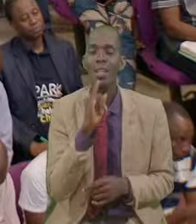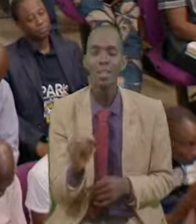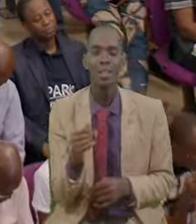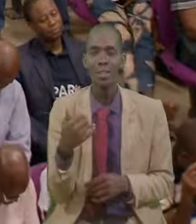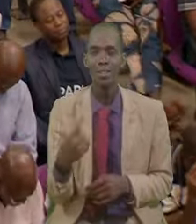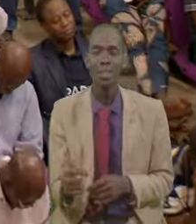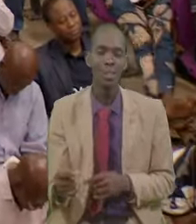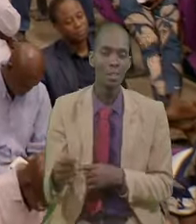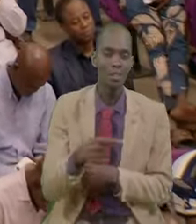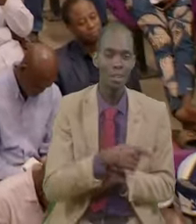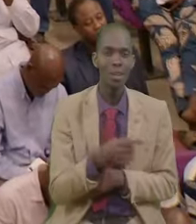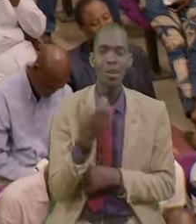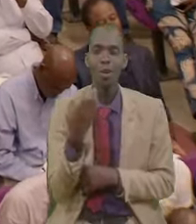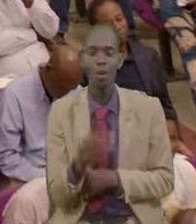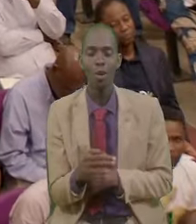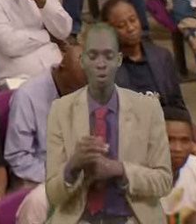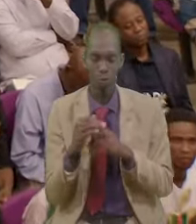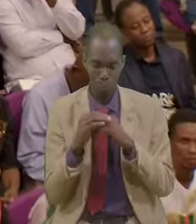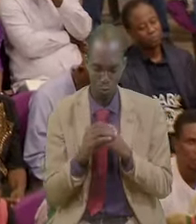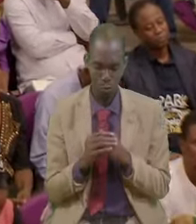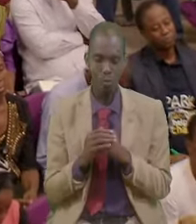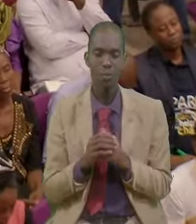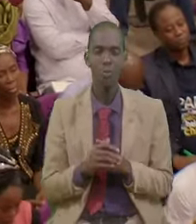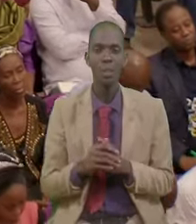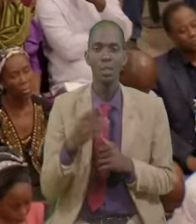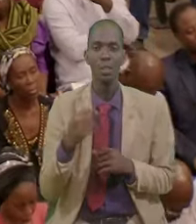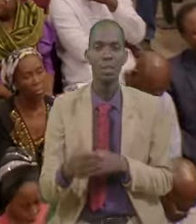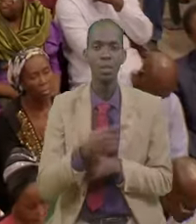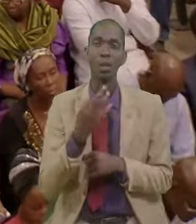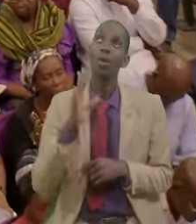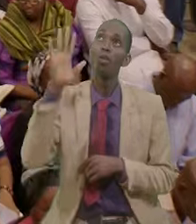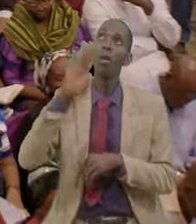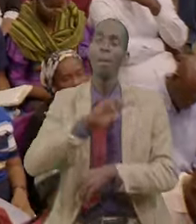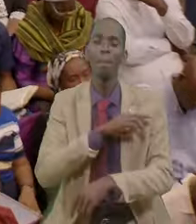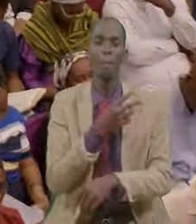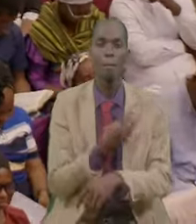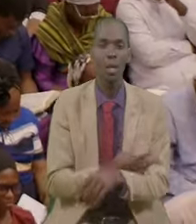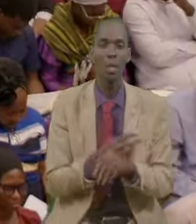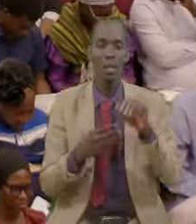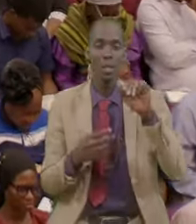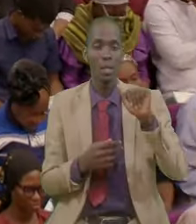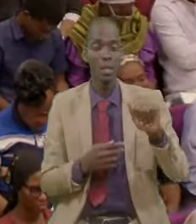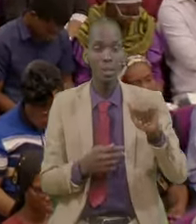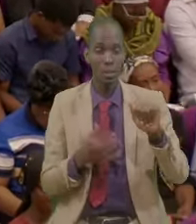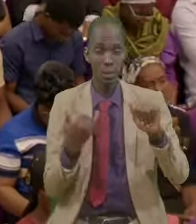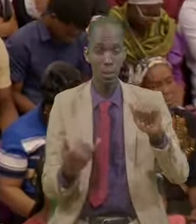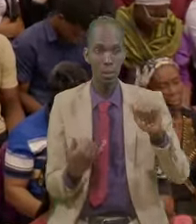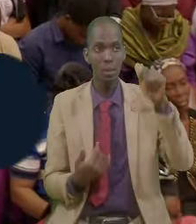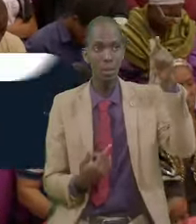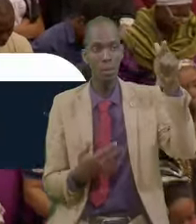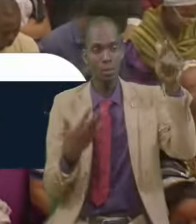of the moment of his might. A, the adversaries. The adversaries.